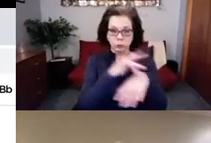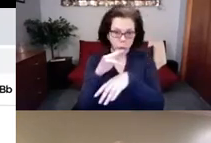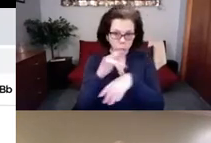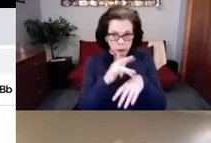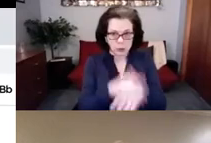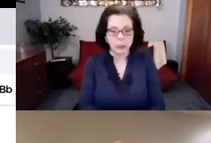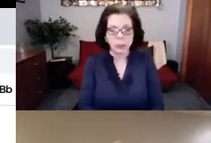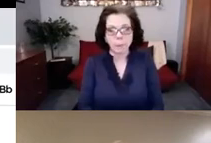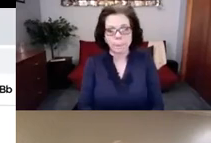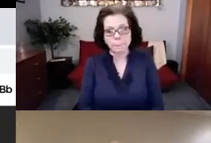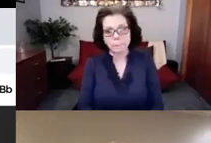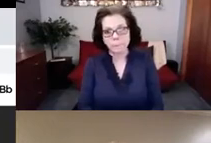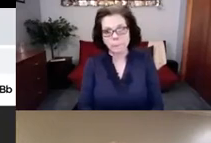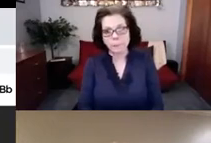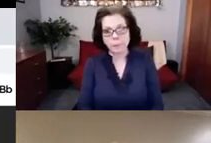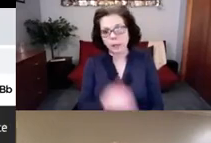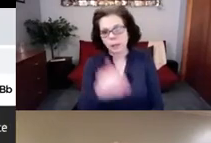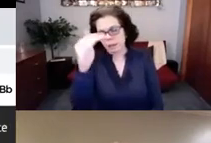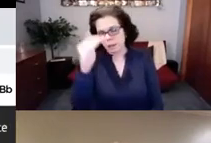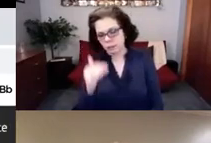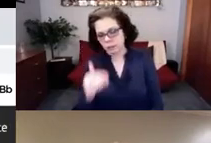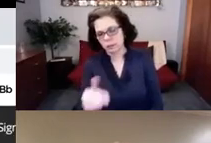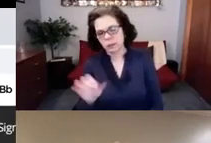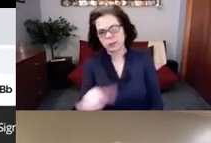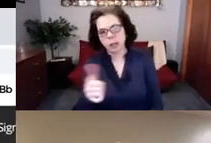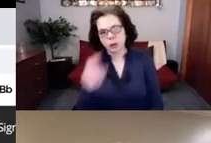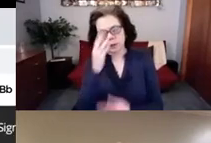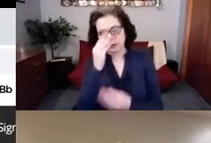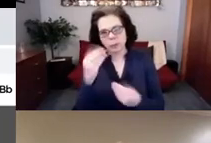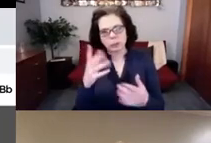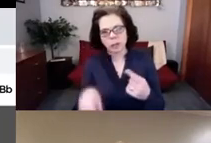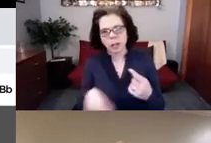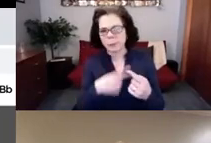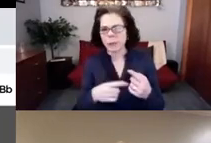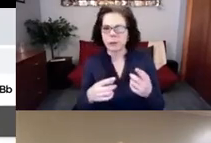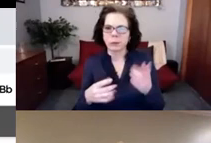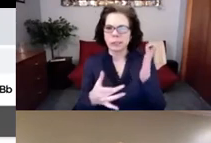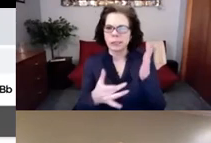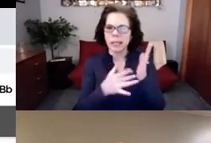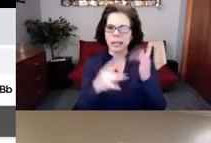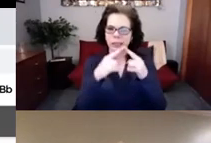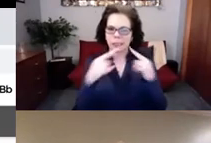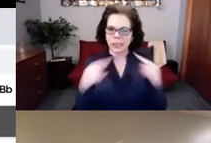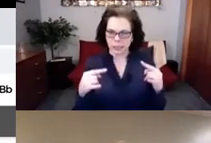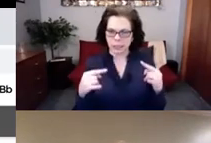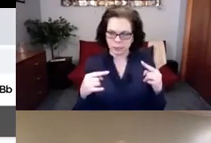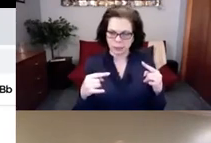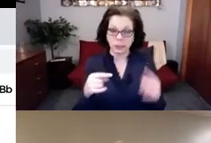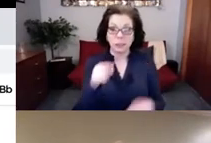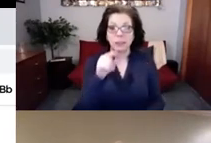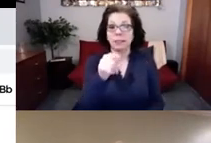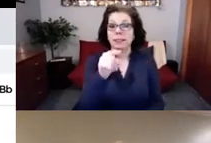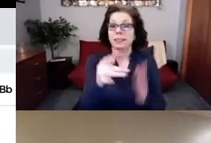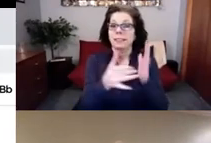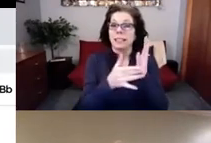then down below, there's information about our tech tent. This technology resources